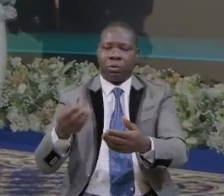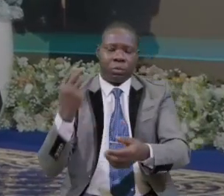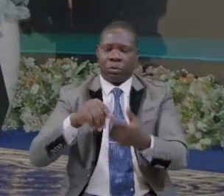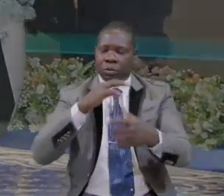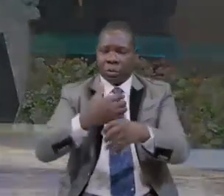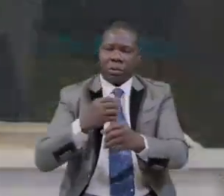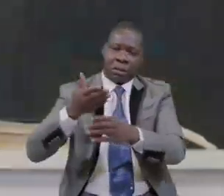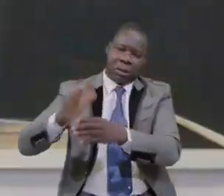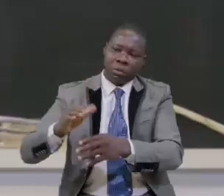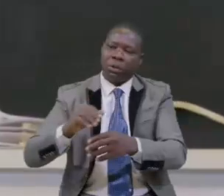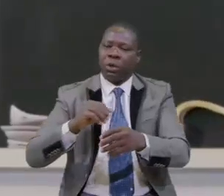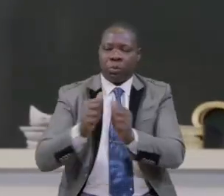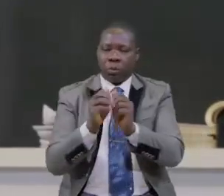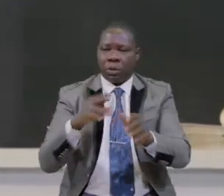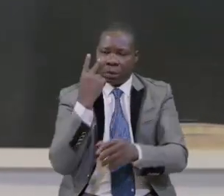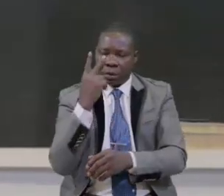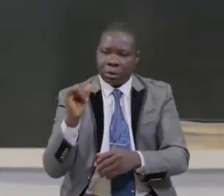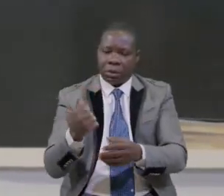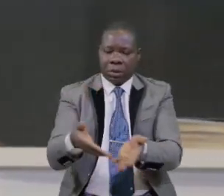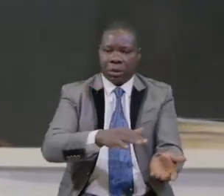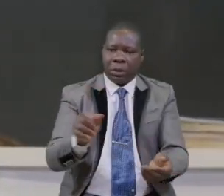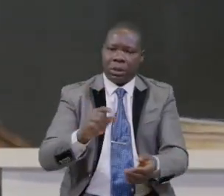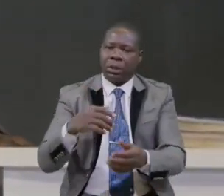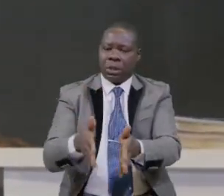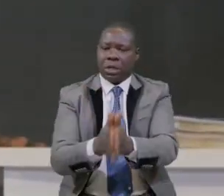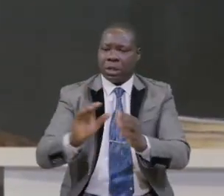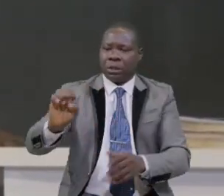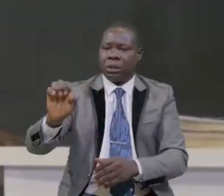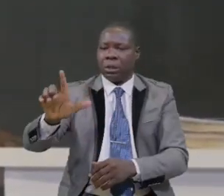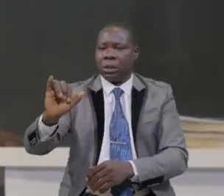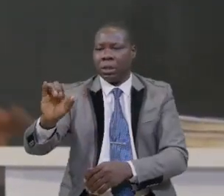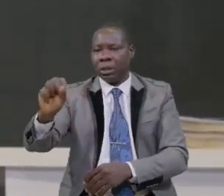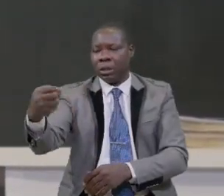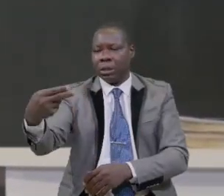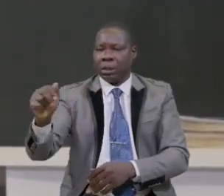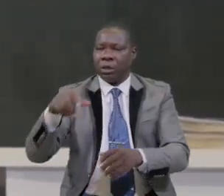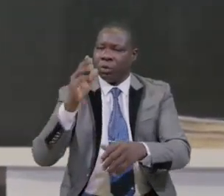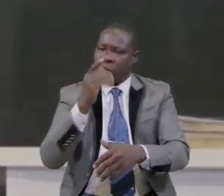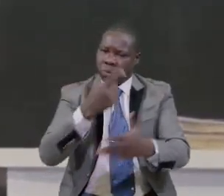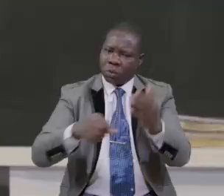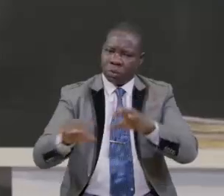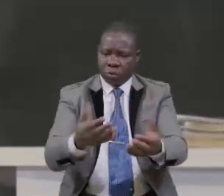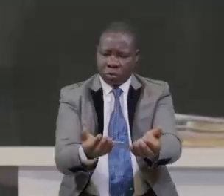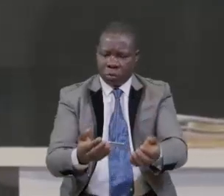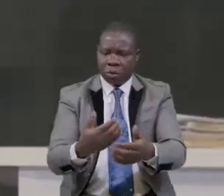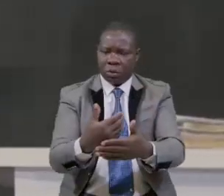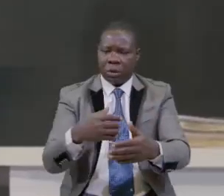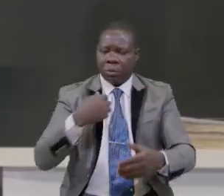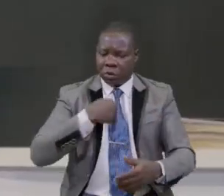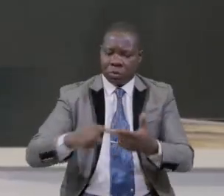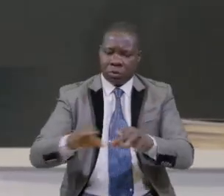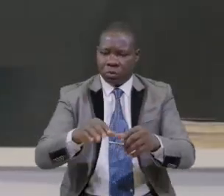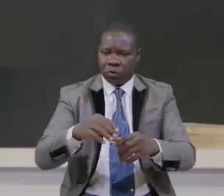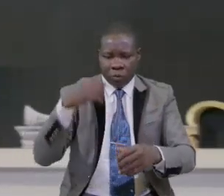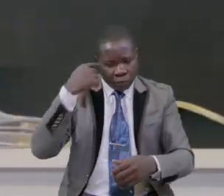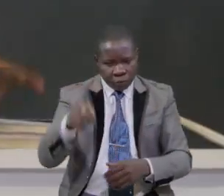what do you want that I do for you before I leave, before I go? And Elisha replied, I believe we